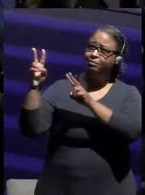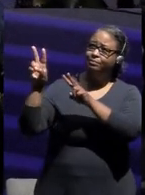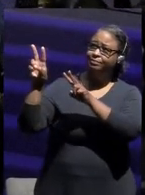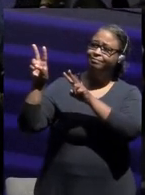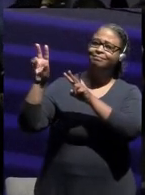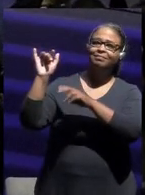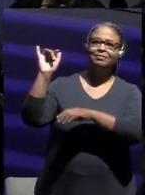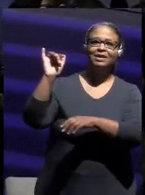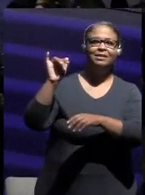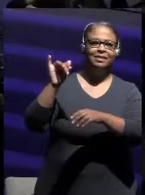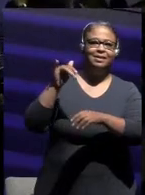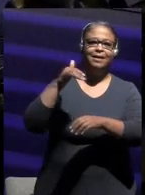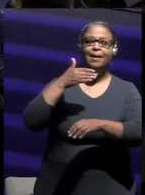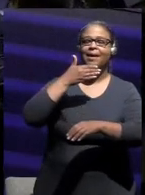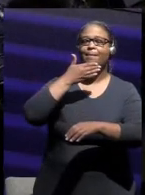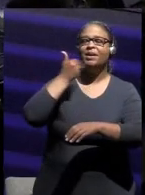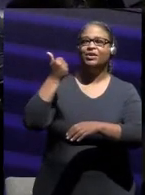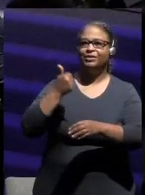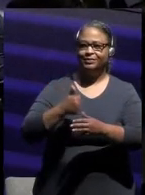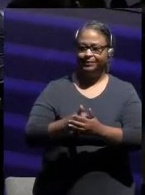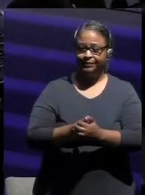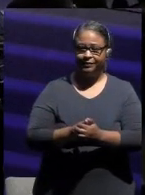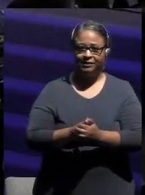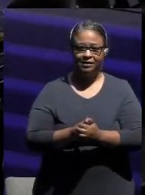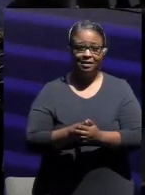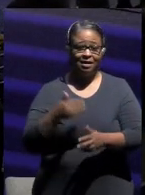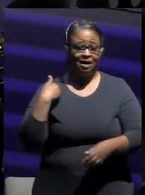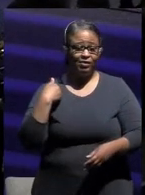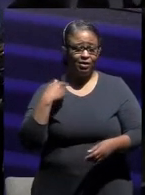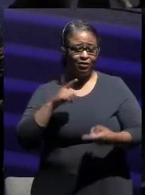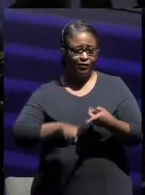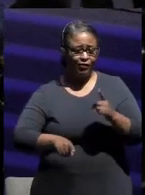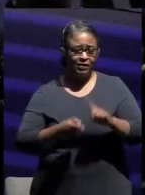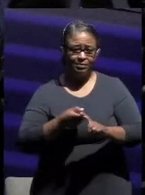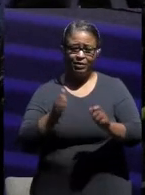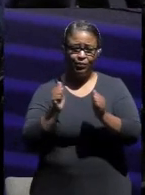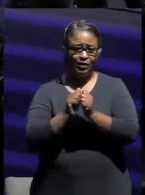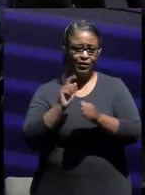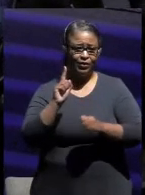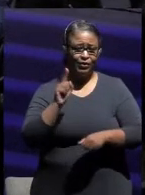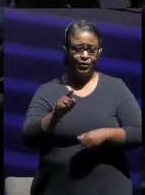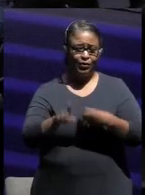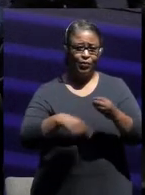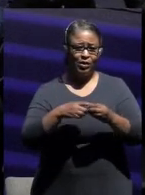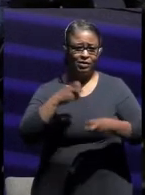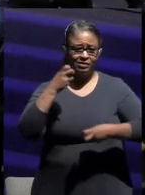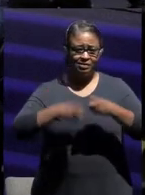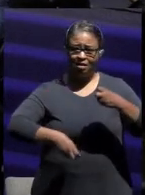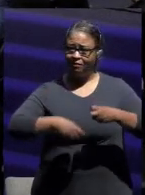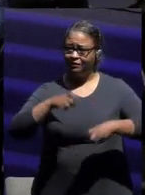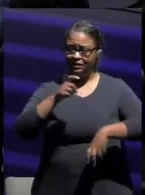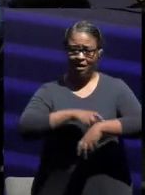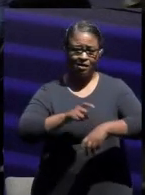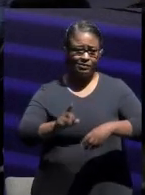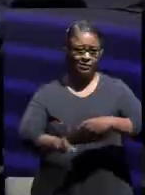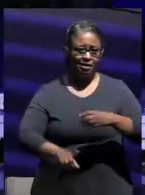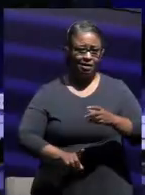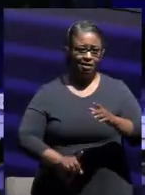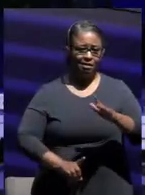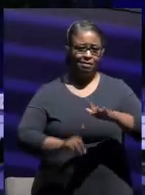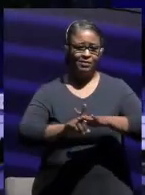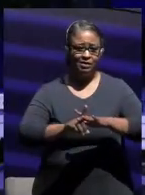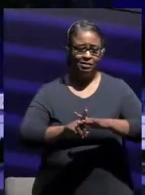Searching for a friend who will stick with you through the good and the bad, and the ugly, the ups and the